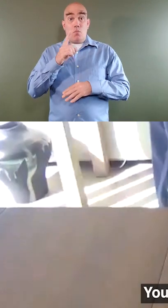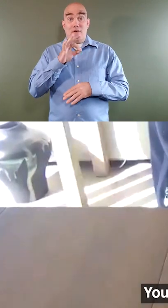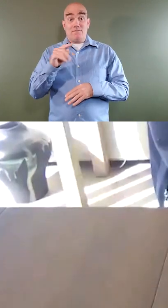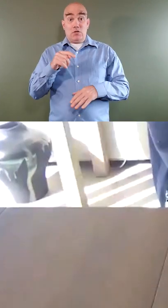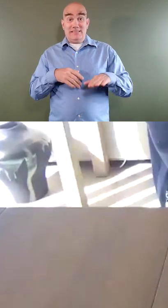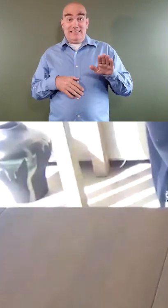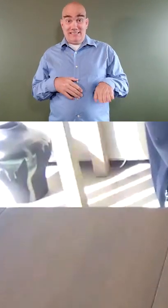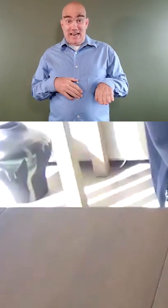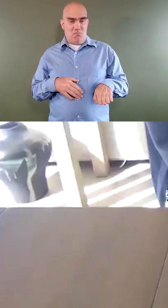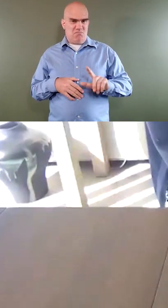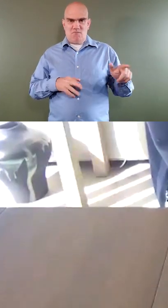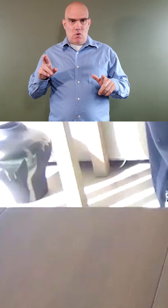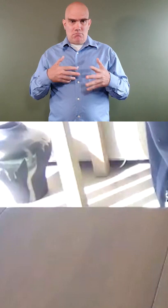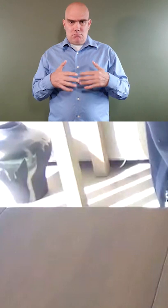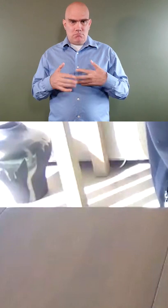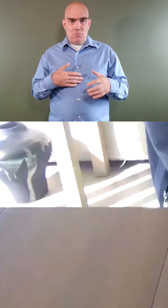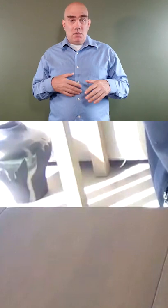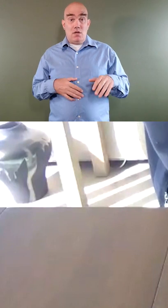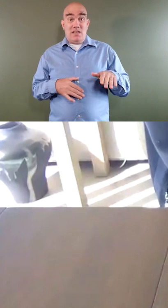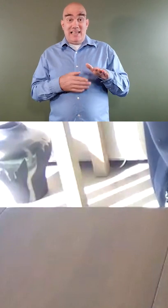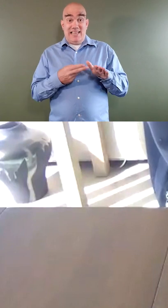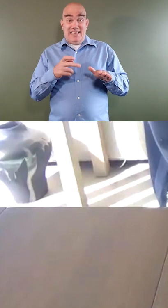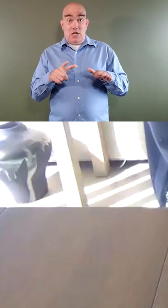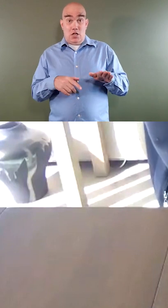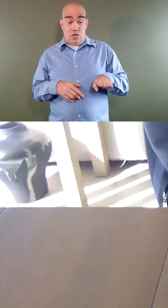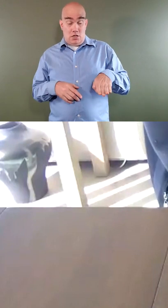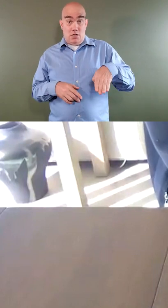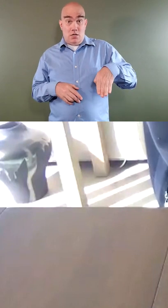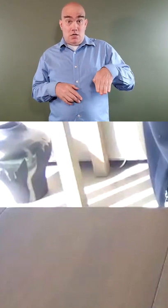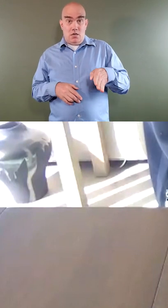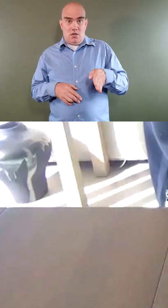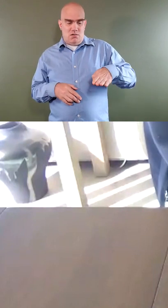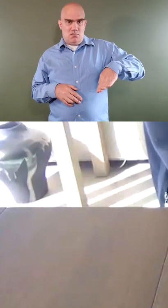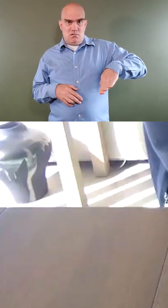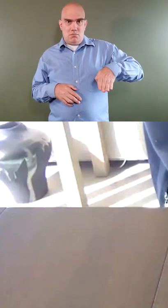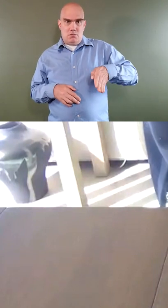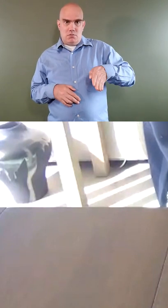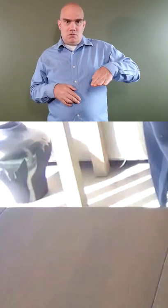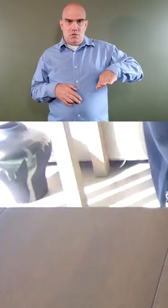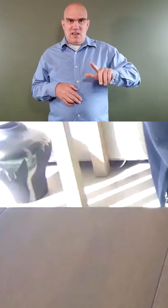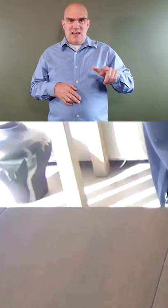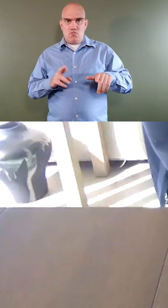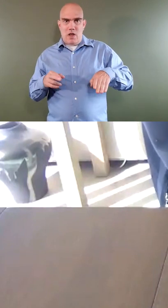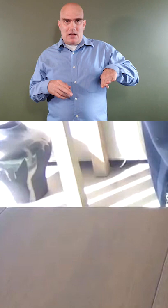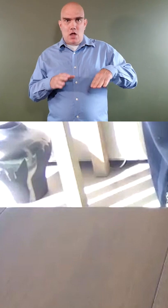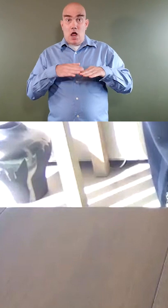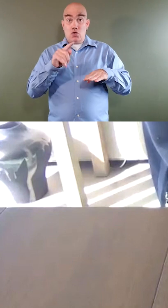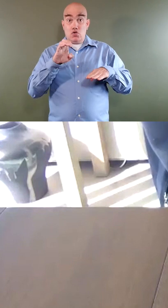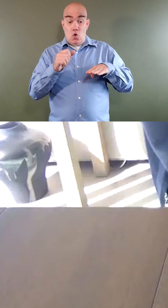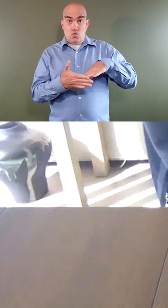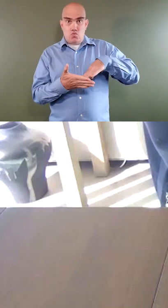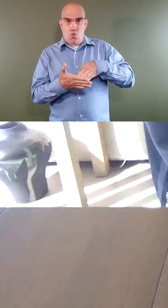or right, pick up the heel and swing the heel back and forth, rotating on the toes.